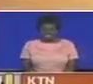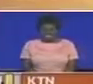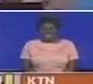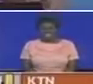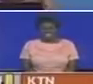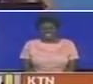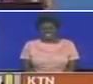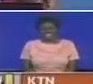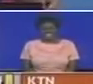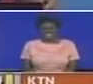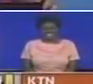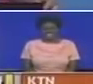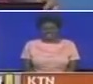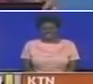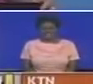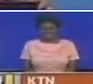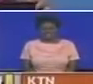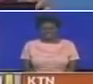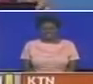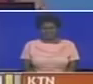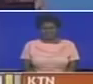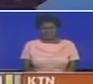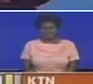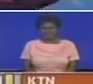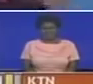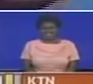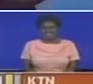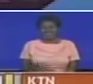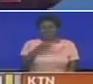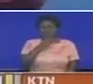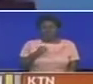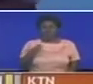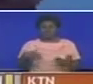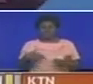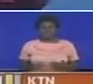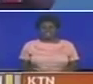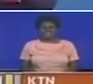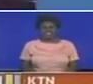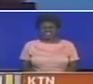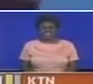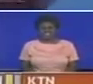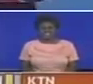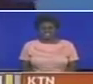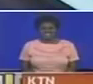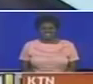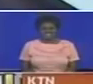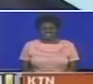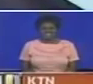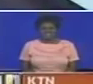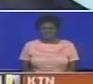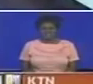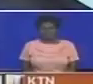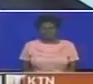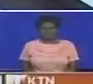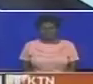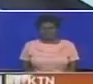Umse, umzeya. Mzeya. Wazeya. Watus. Wazeya. Let's